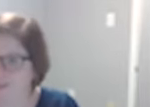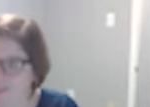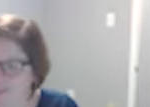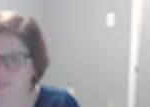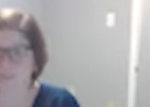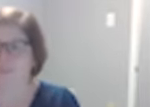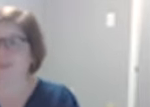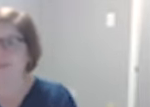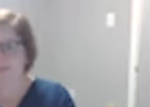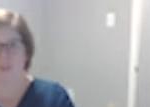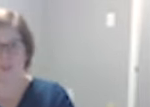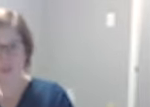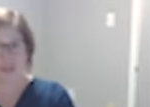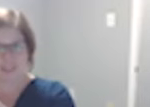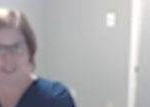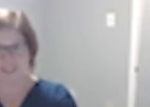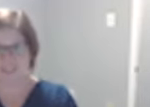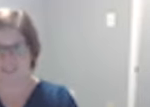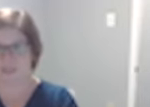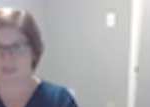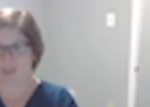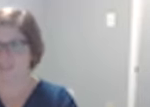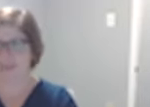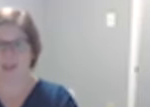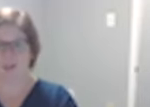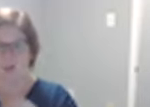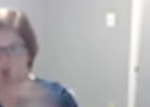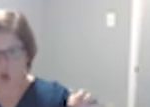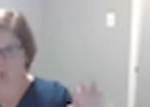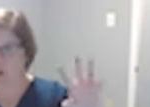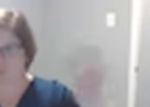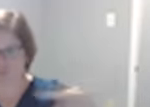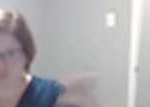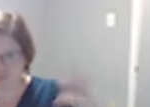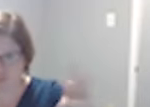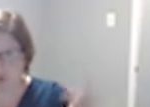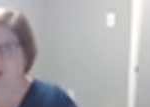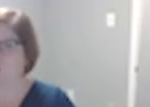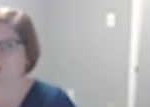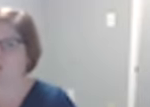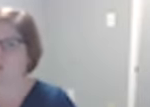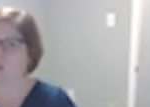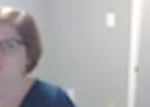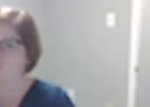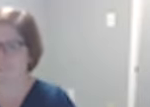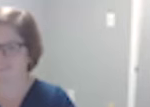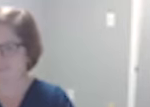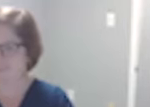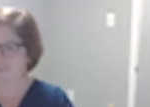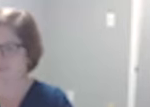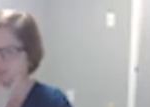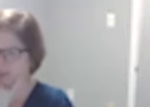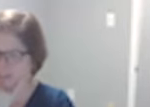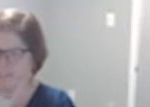machine is not working, make you in the dangerous situation. So we should welcome that noise. But some of the tourists who always